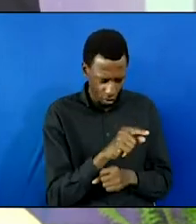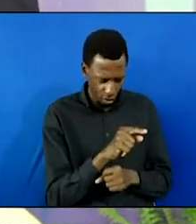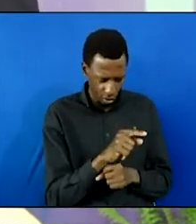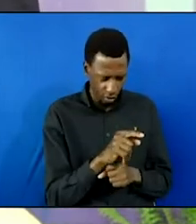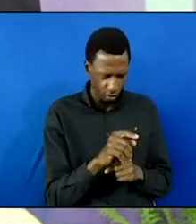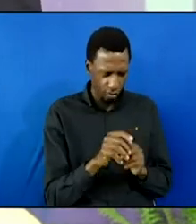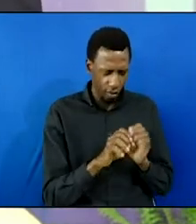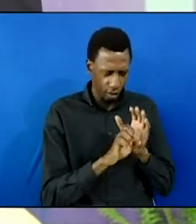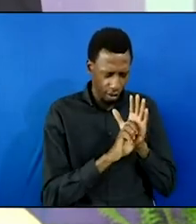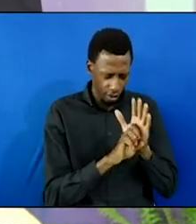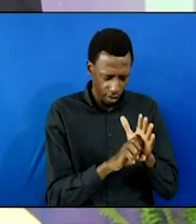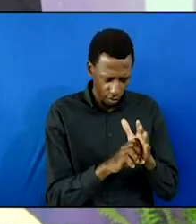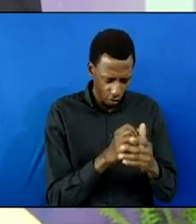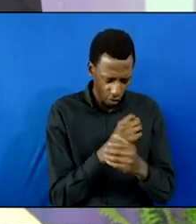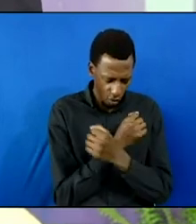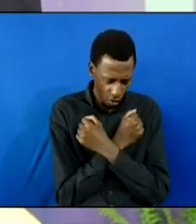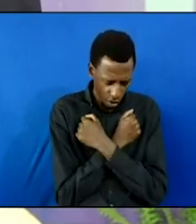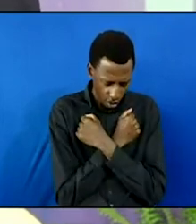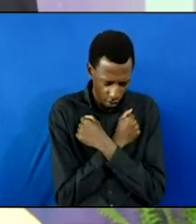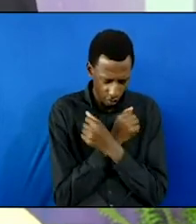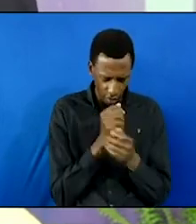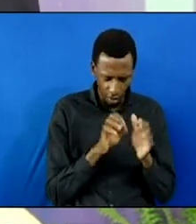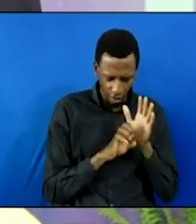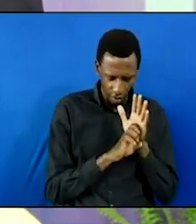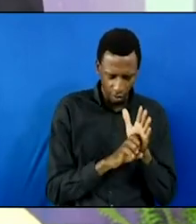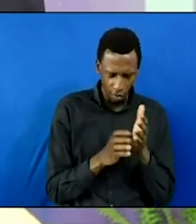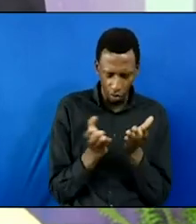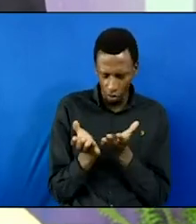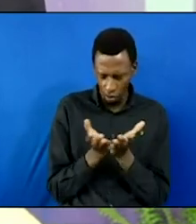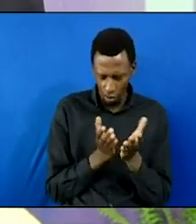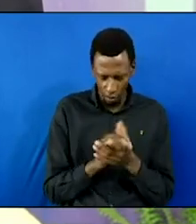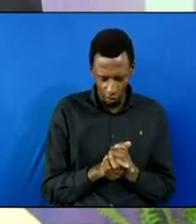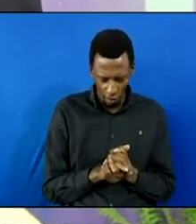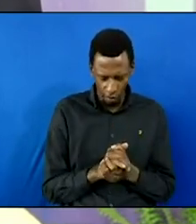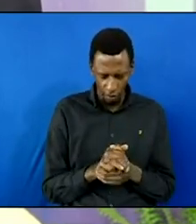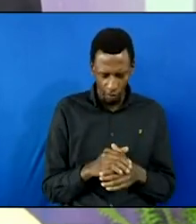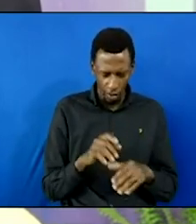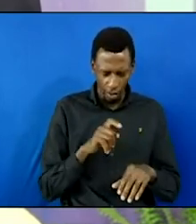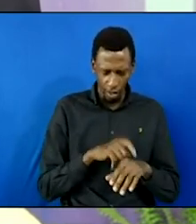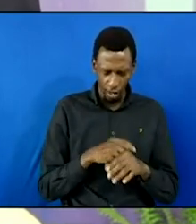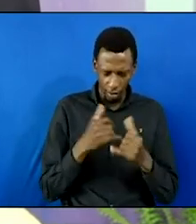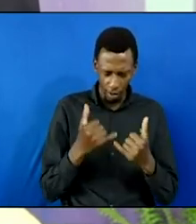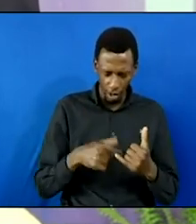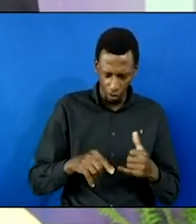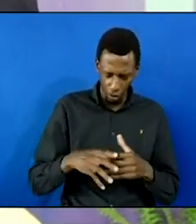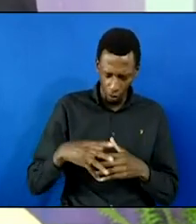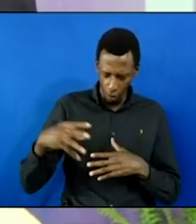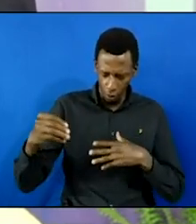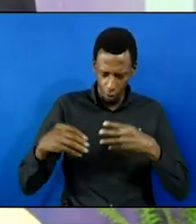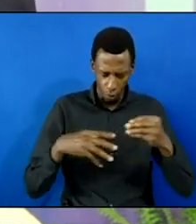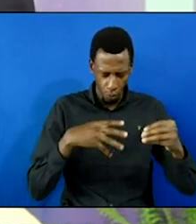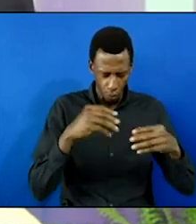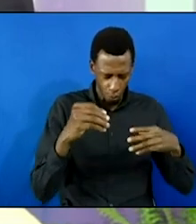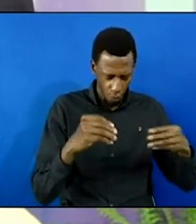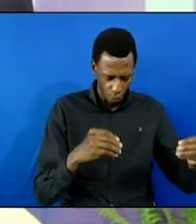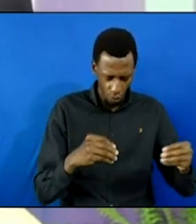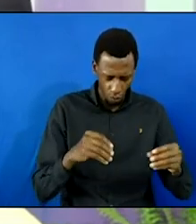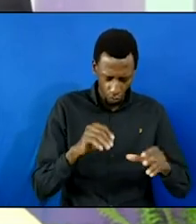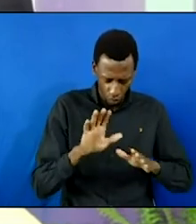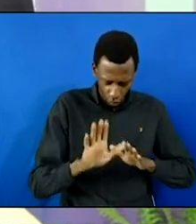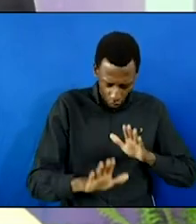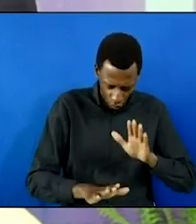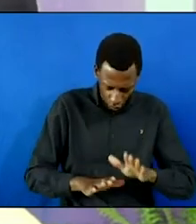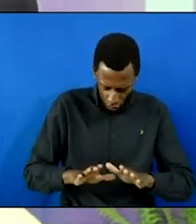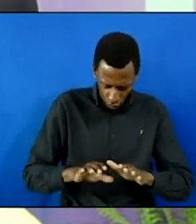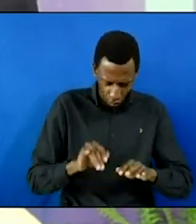of love and an example of service. Now, as we break to go and foot wash one